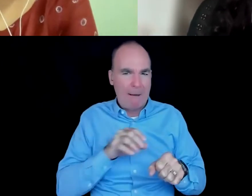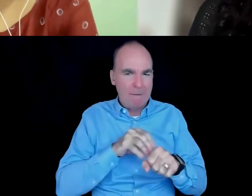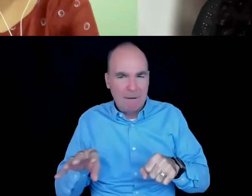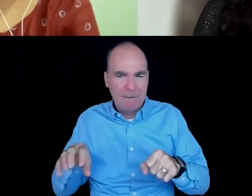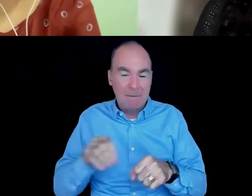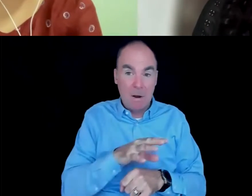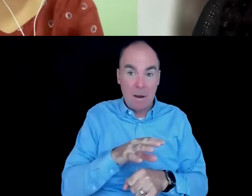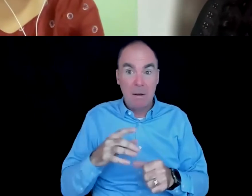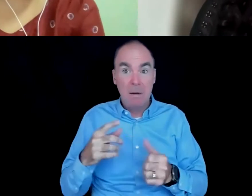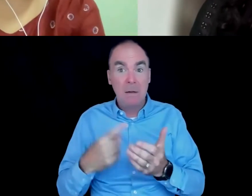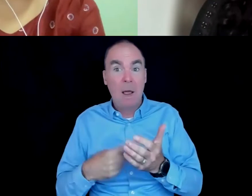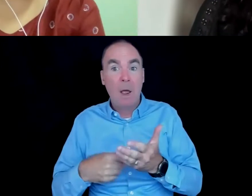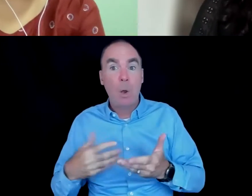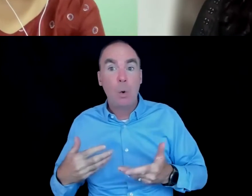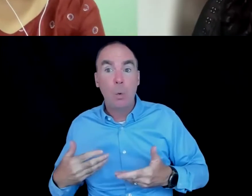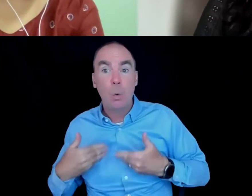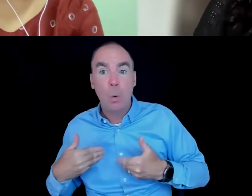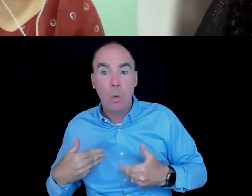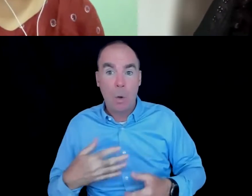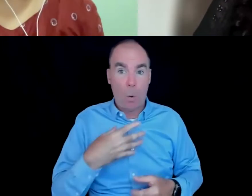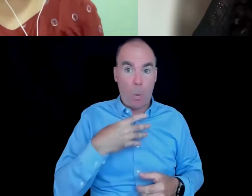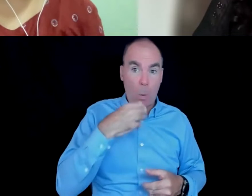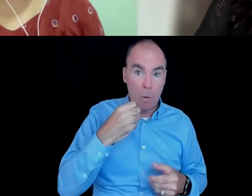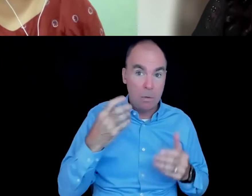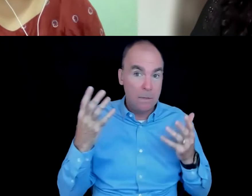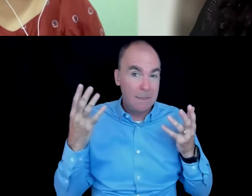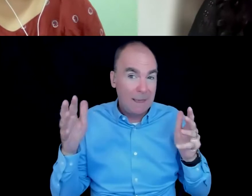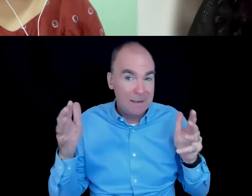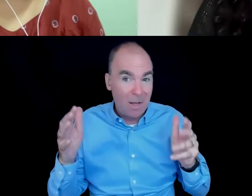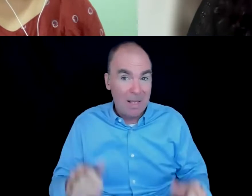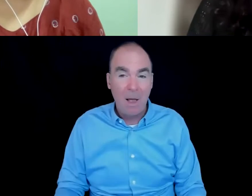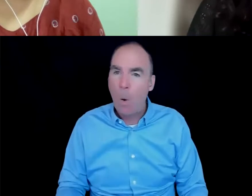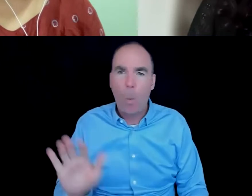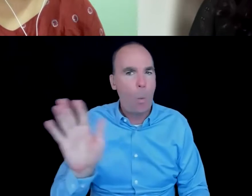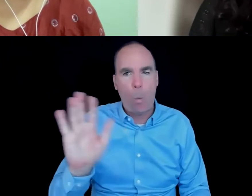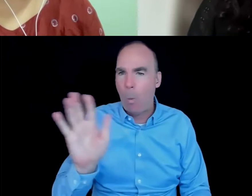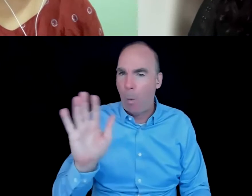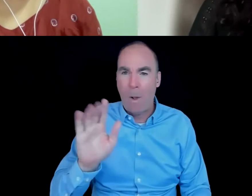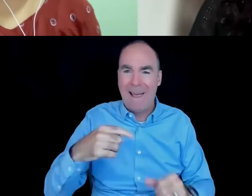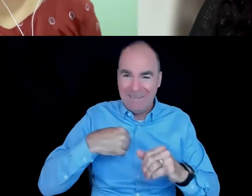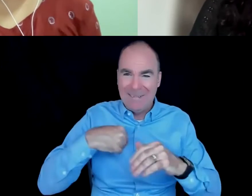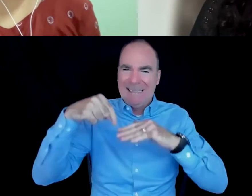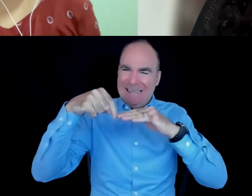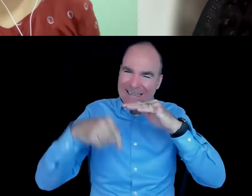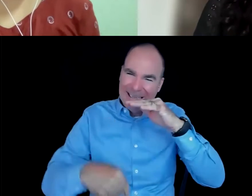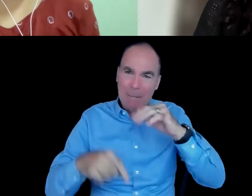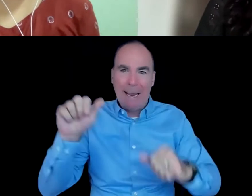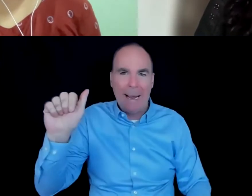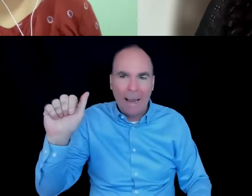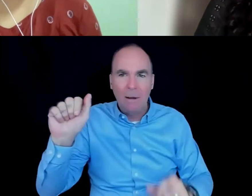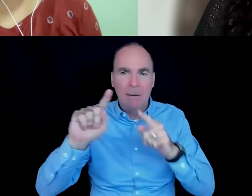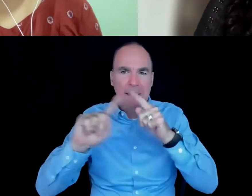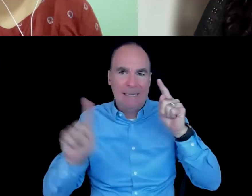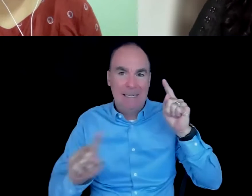partnerships. It's much more complex. And we cannot and probably should not look at age alone as the only factor.